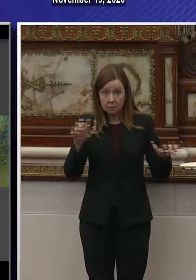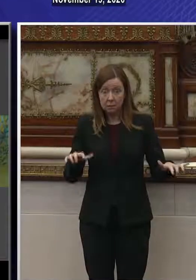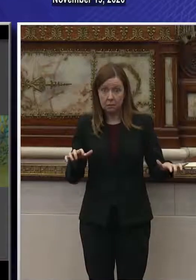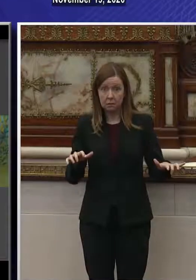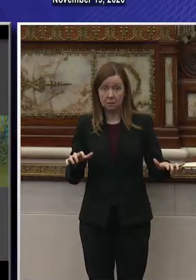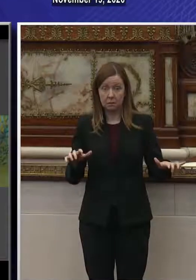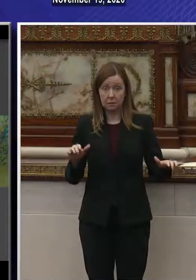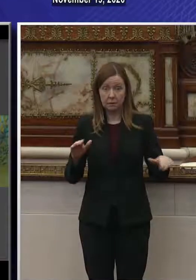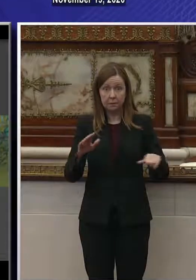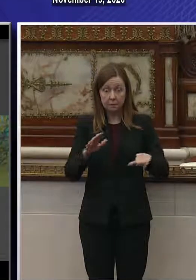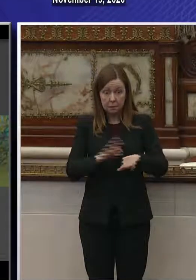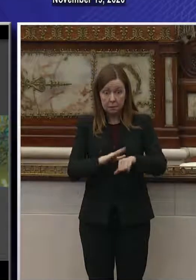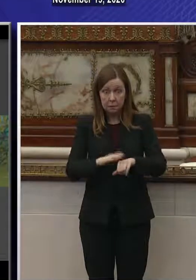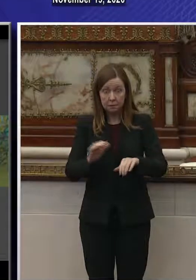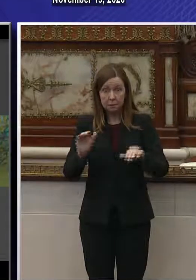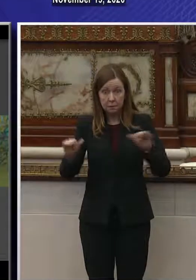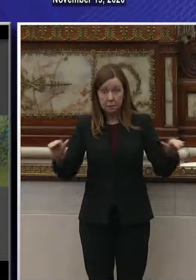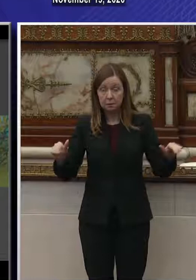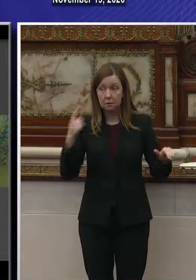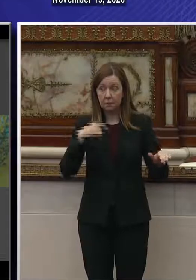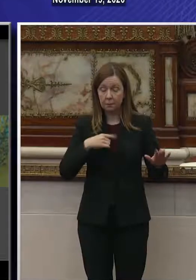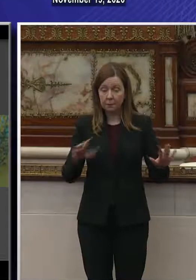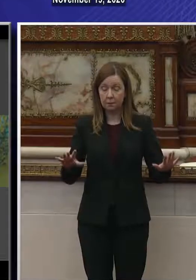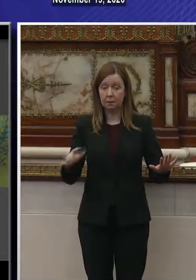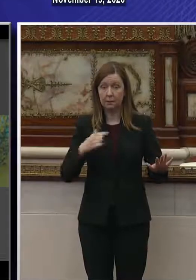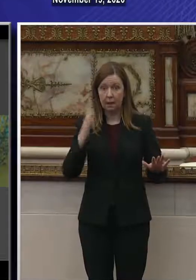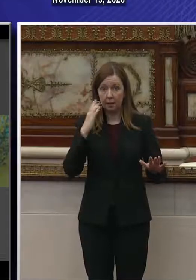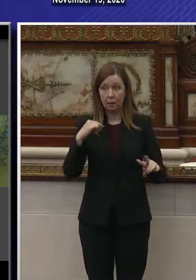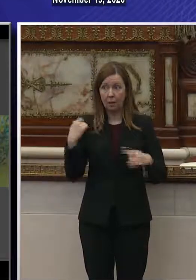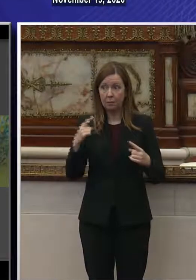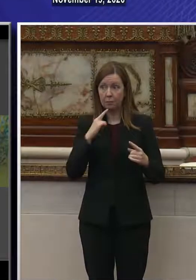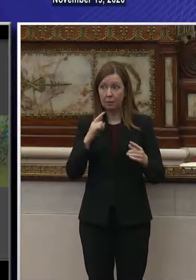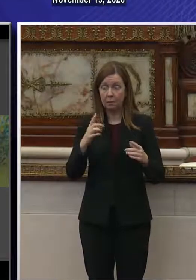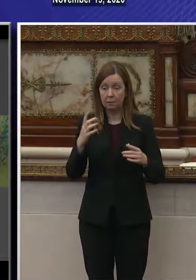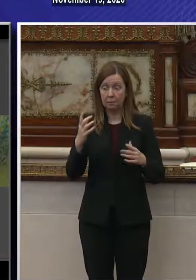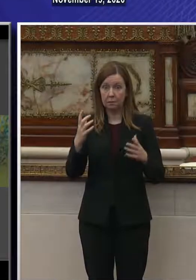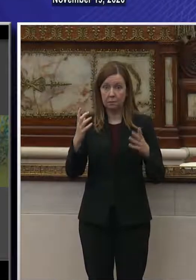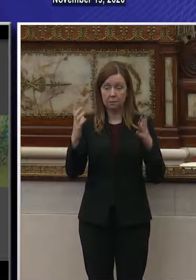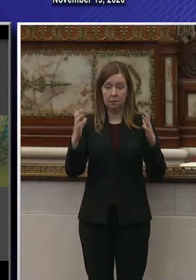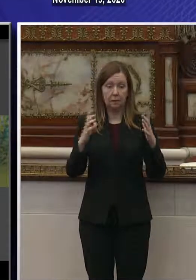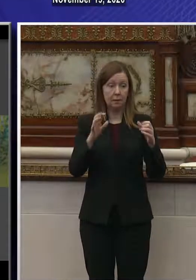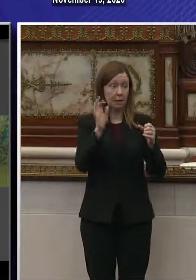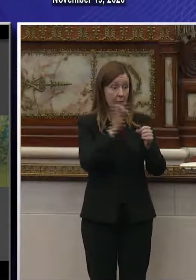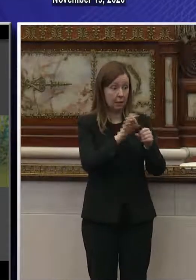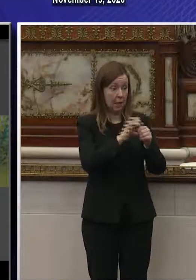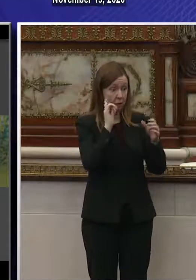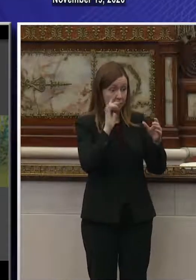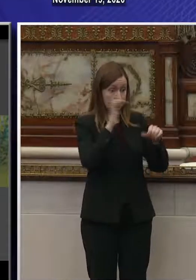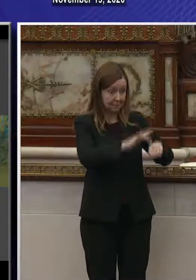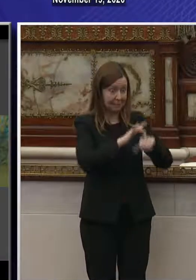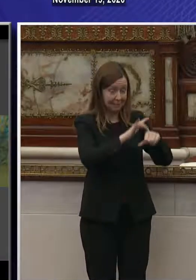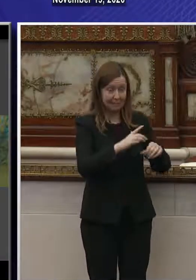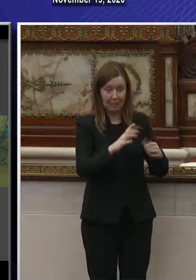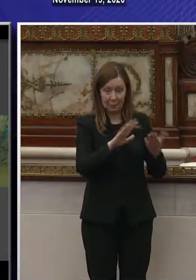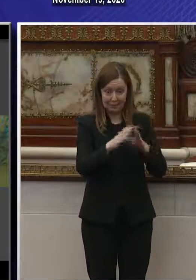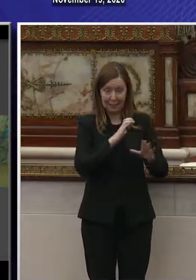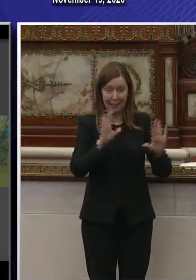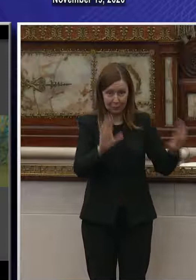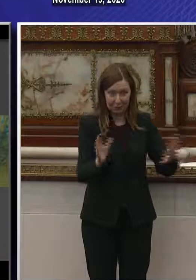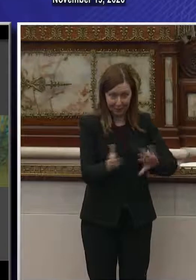The fact that, for me, I'm just saying, I know I've been really consumed with like the elections and everything. We're in city council,